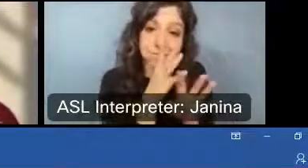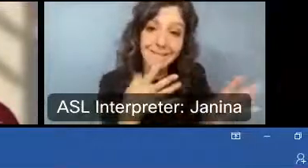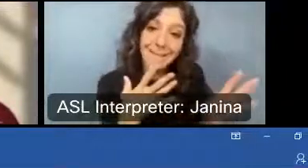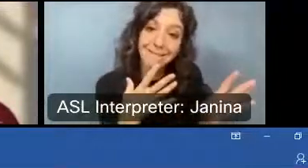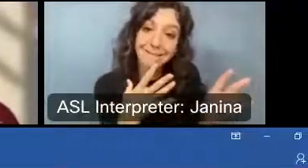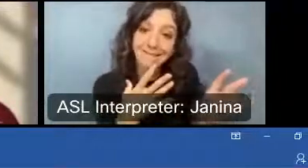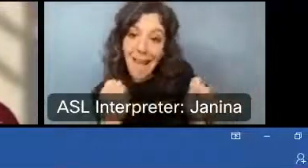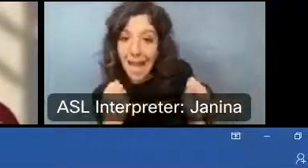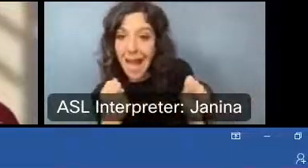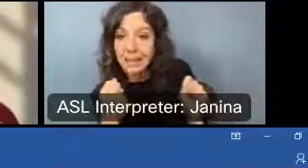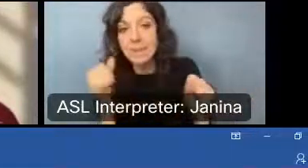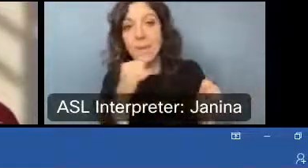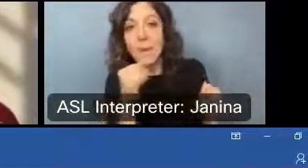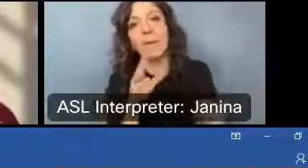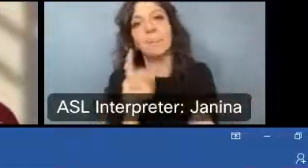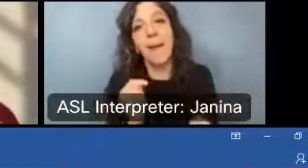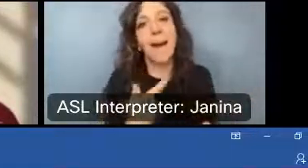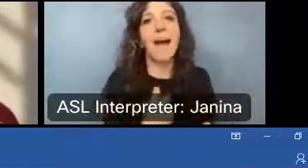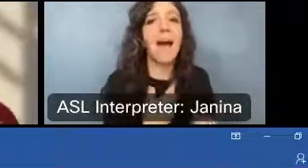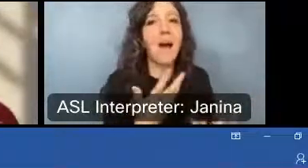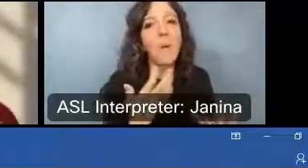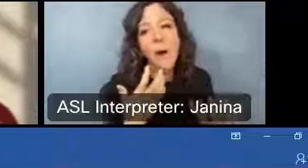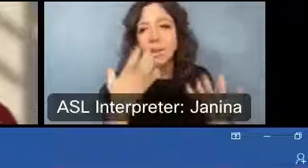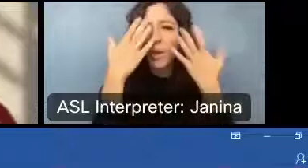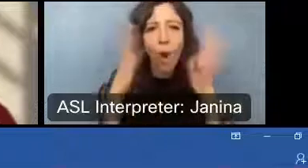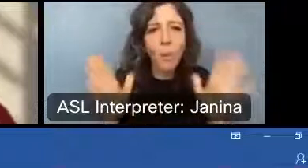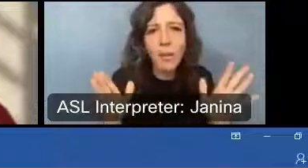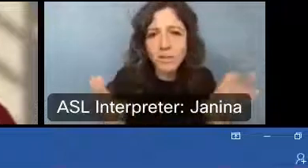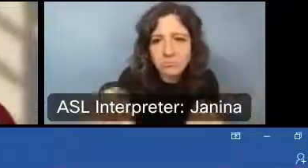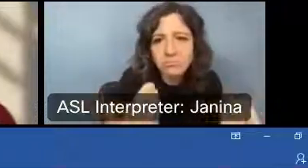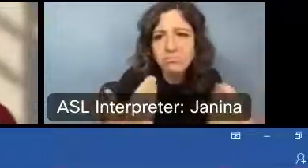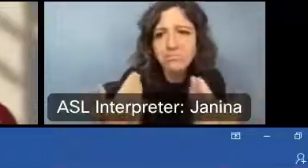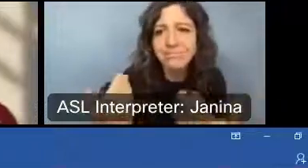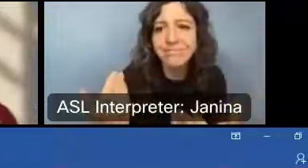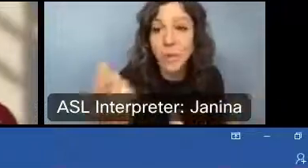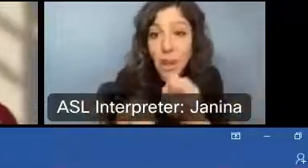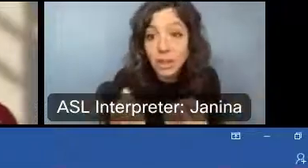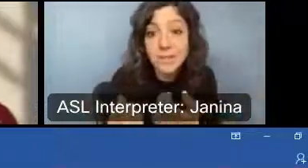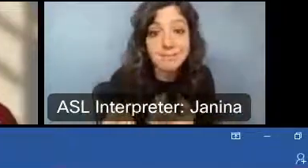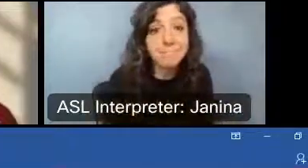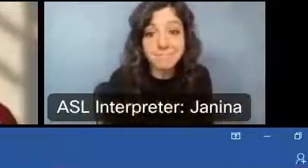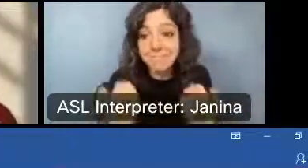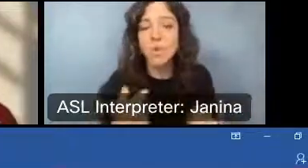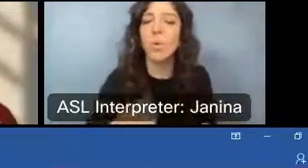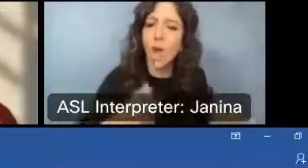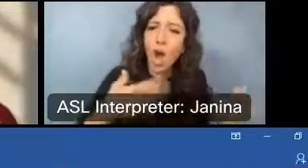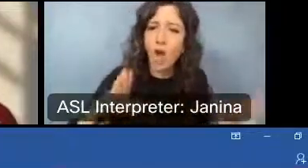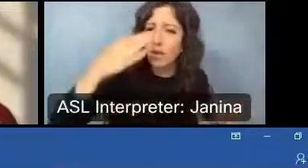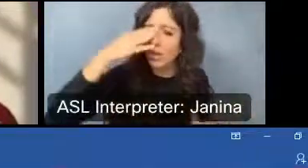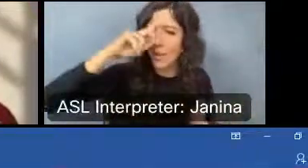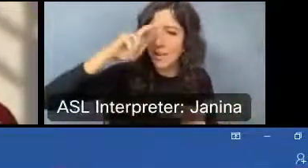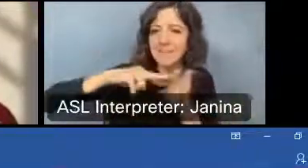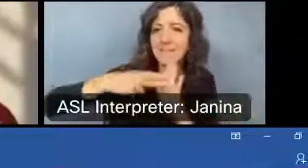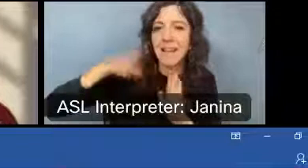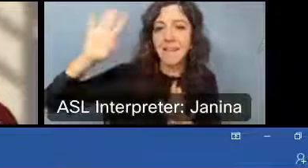but I'm really want to be open to folks that have questions about this, because we know what the intent of the department was, which is to